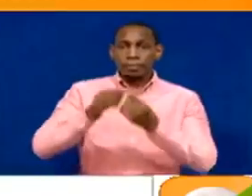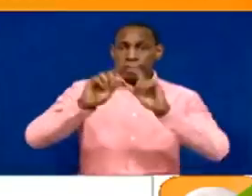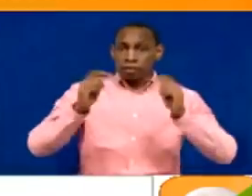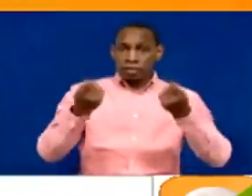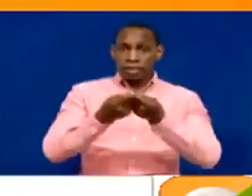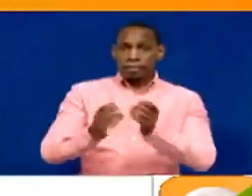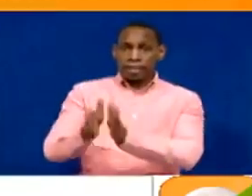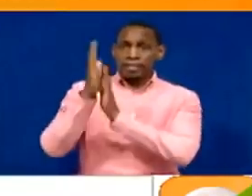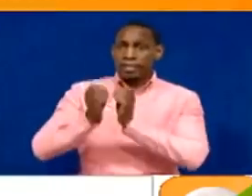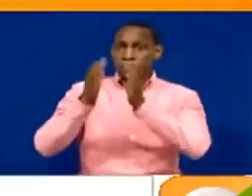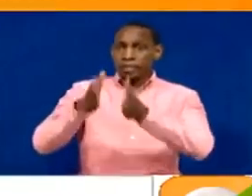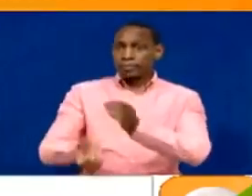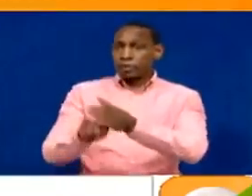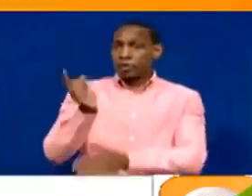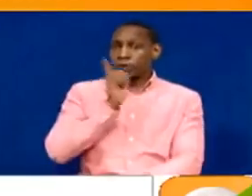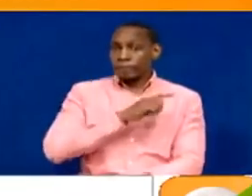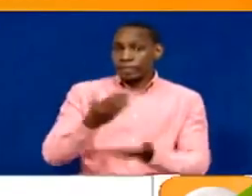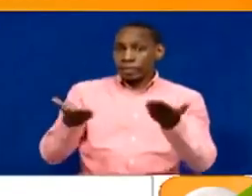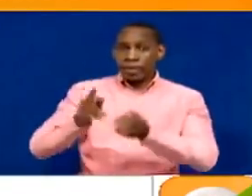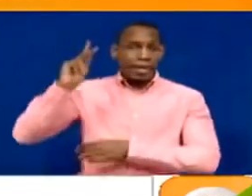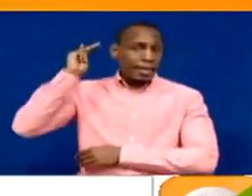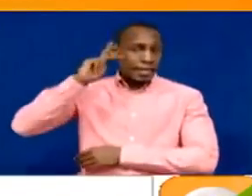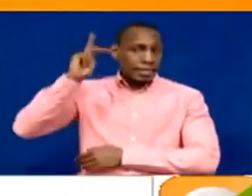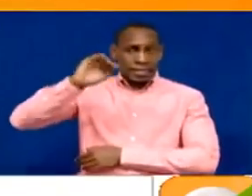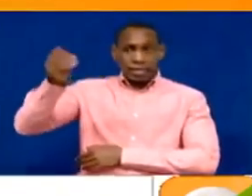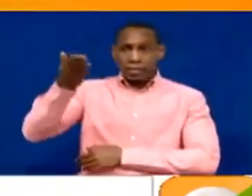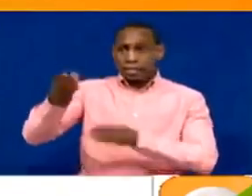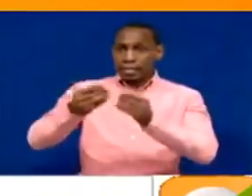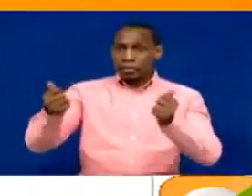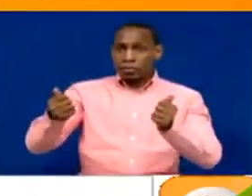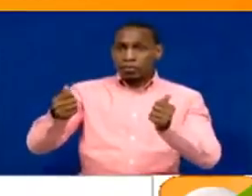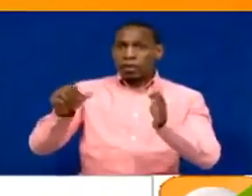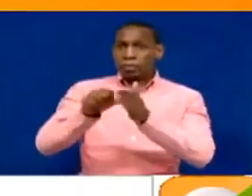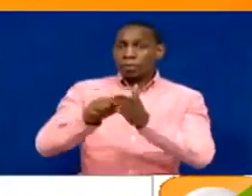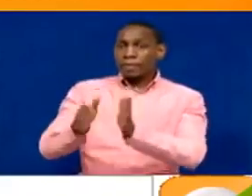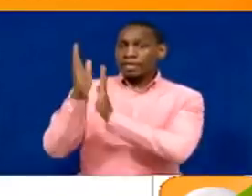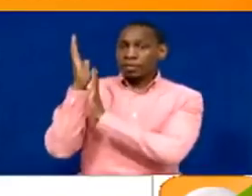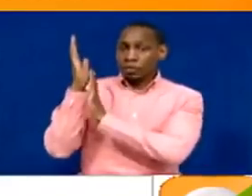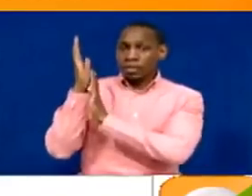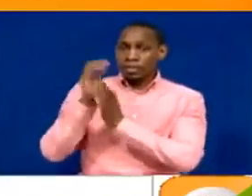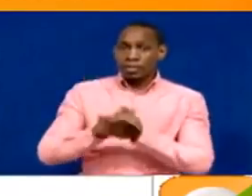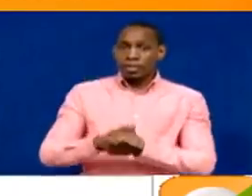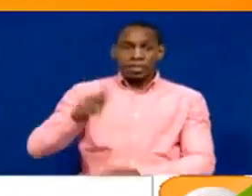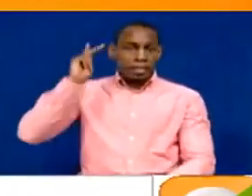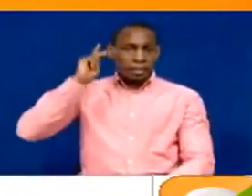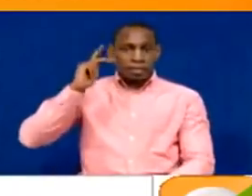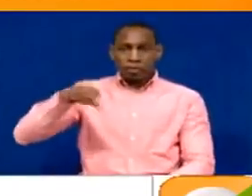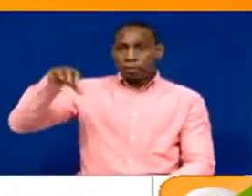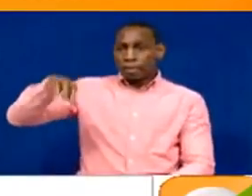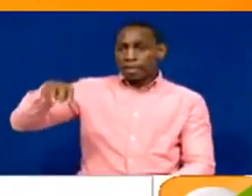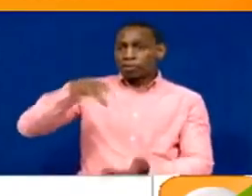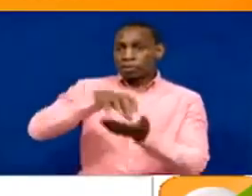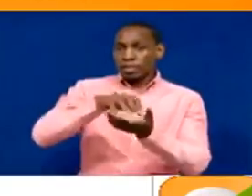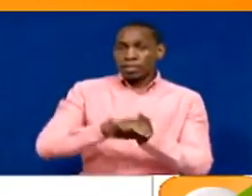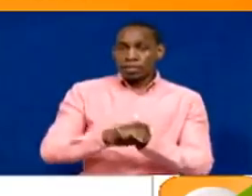A special team of security officers has been formed in Kisii County to address the insecurity challenge at the Kisii Matatu